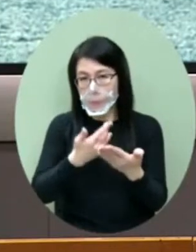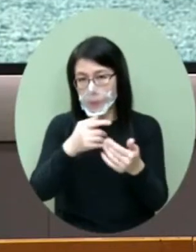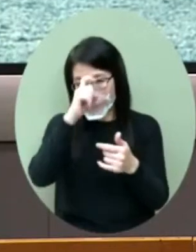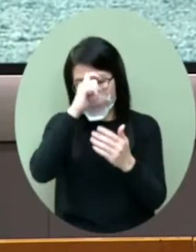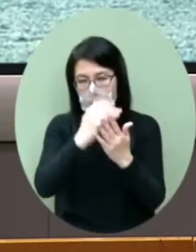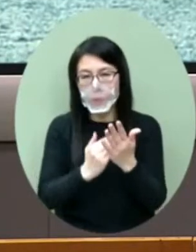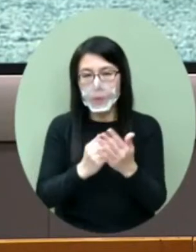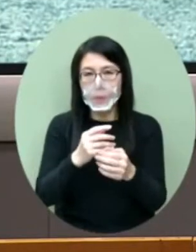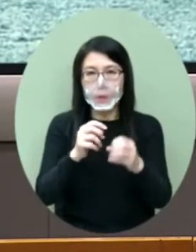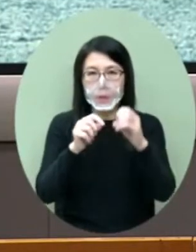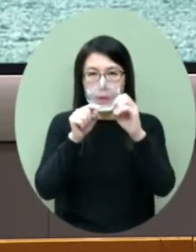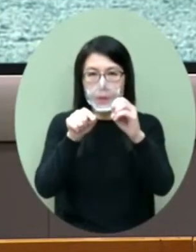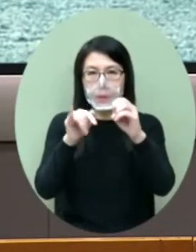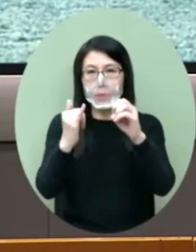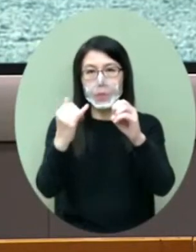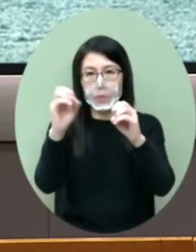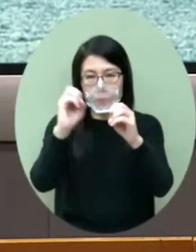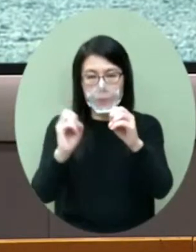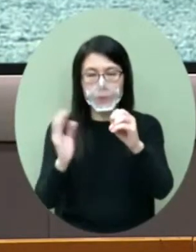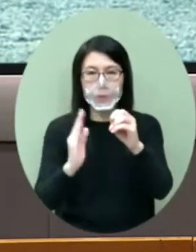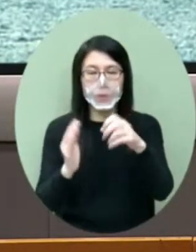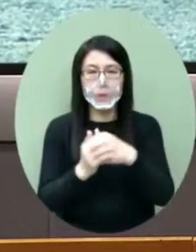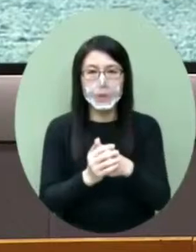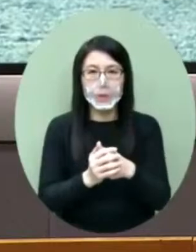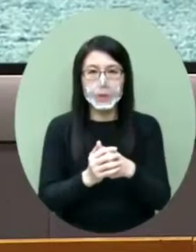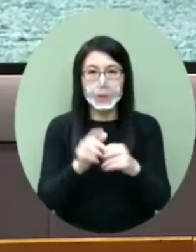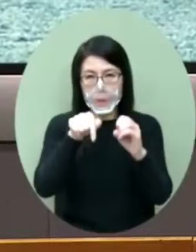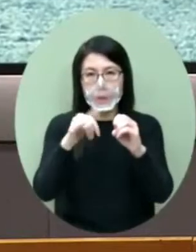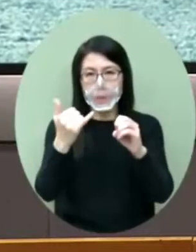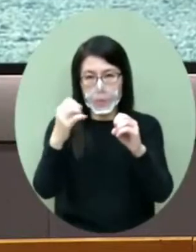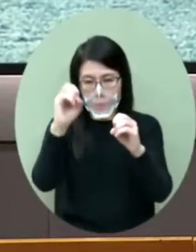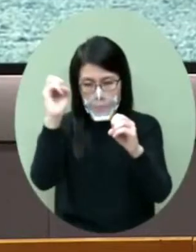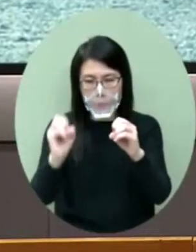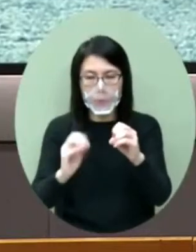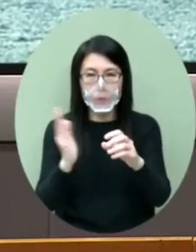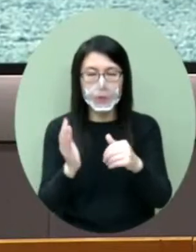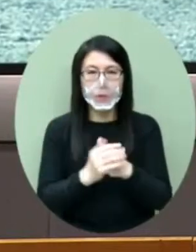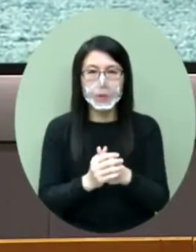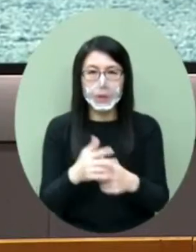The current reported death rate is about 0.6%.